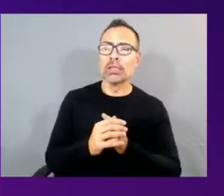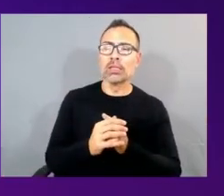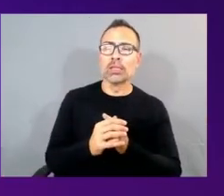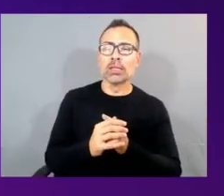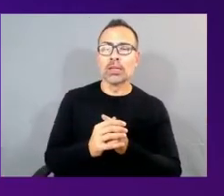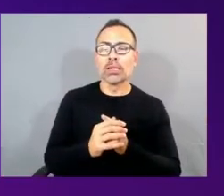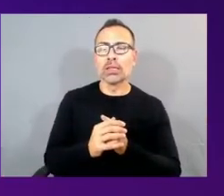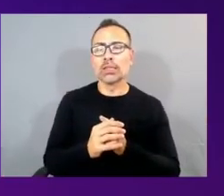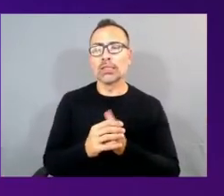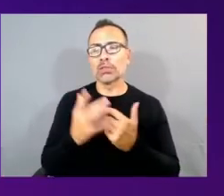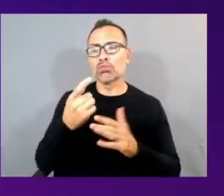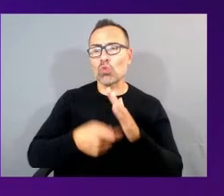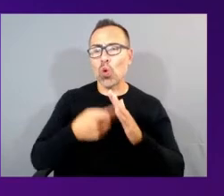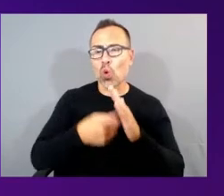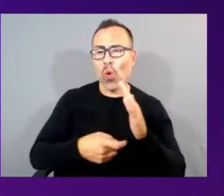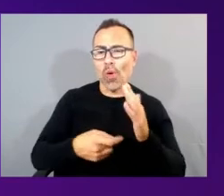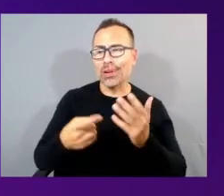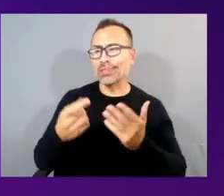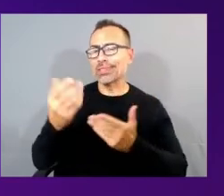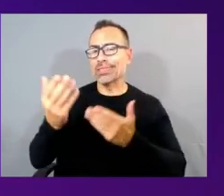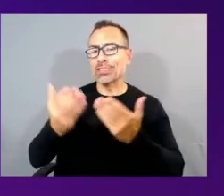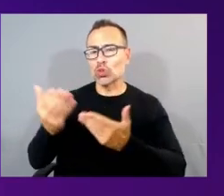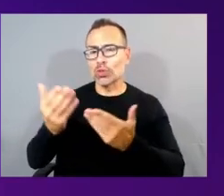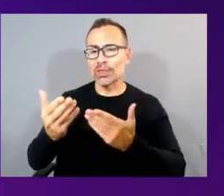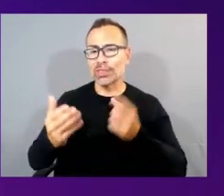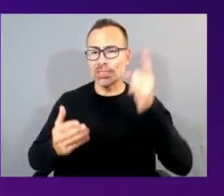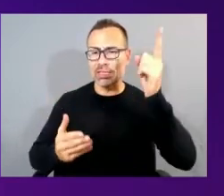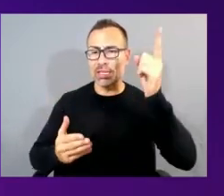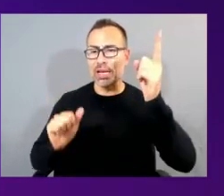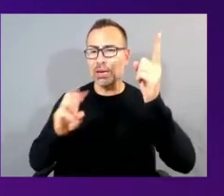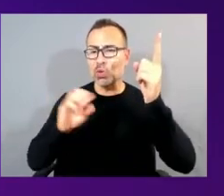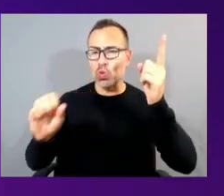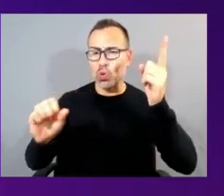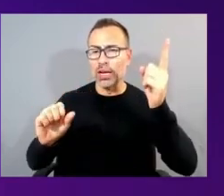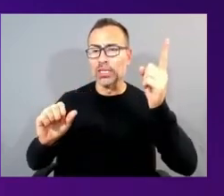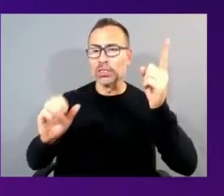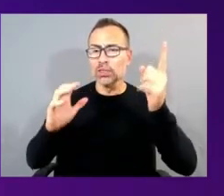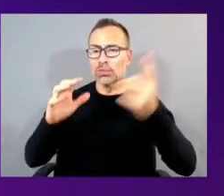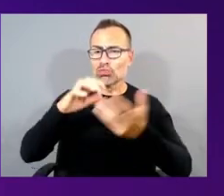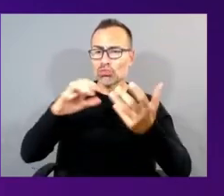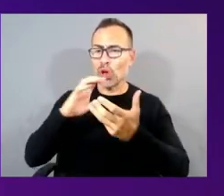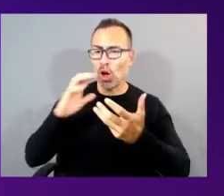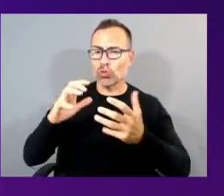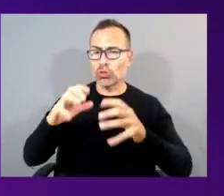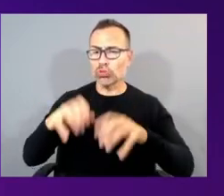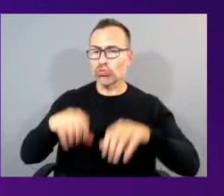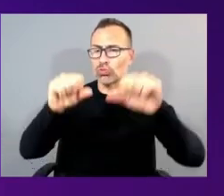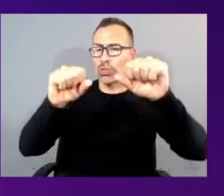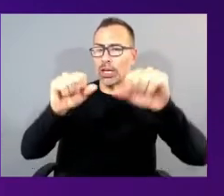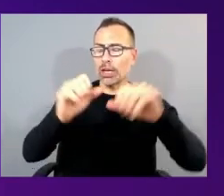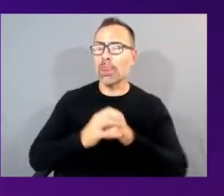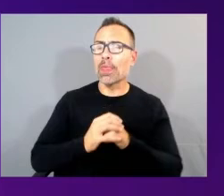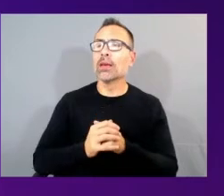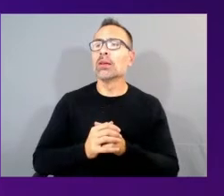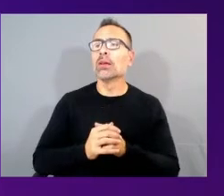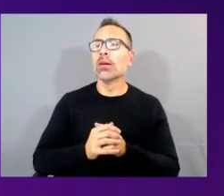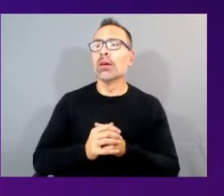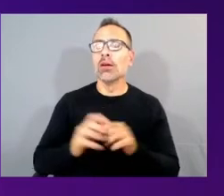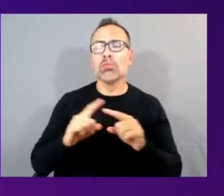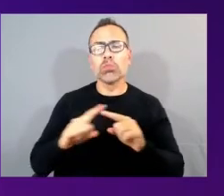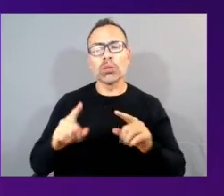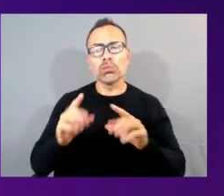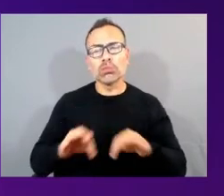today is, of course, very important. But more important is what they can offer 3 to 5 years down the